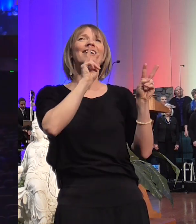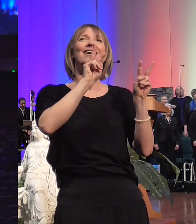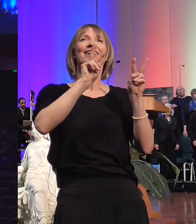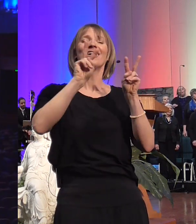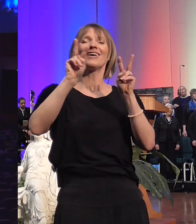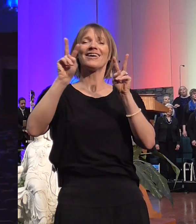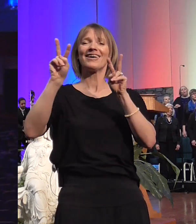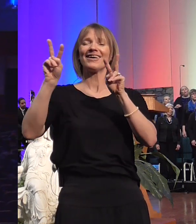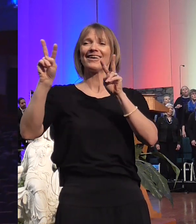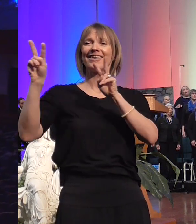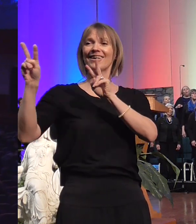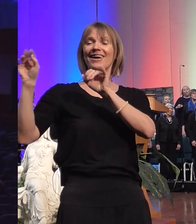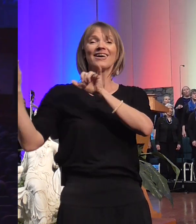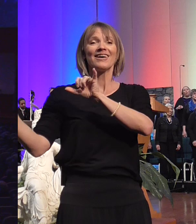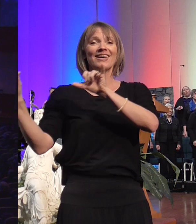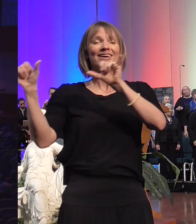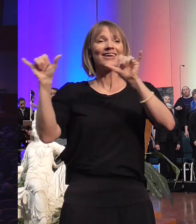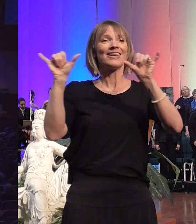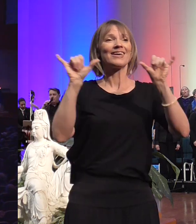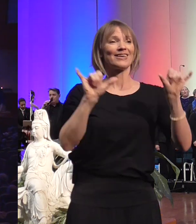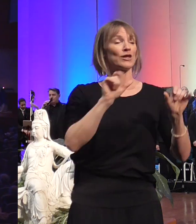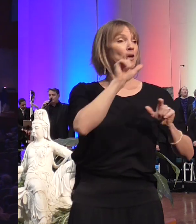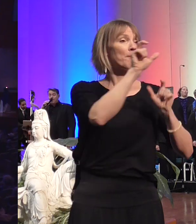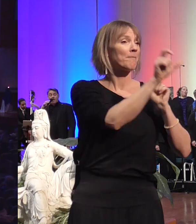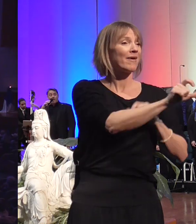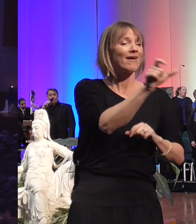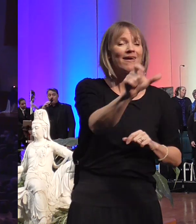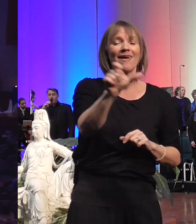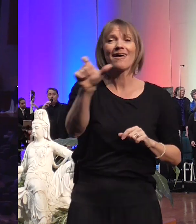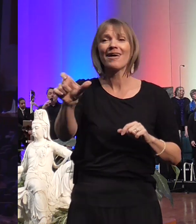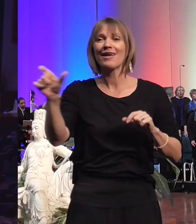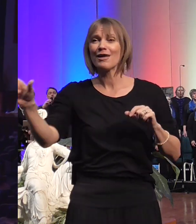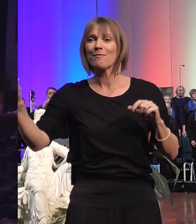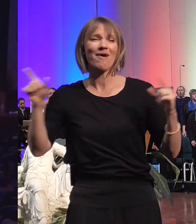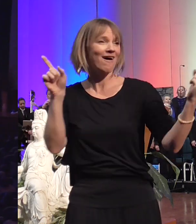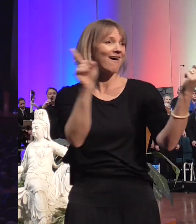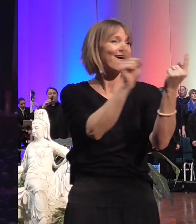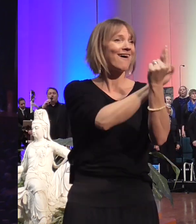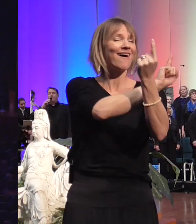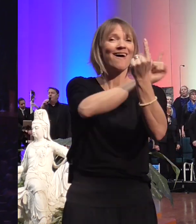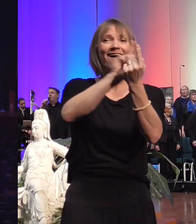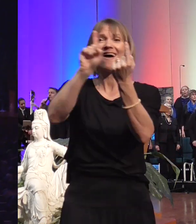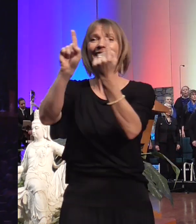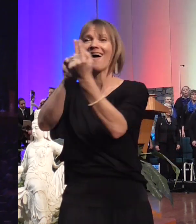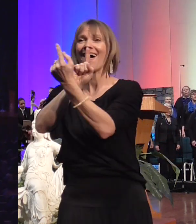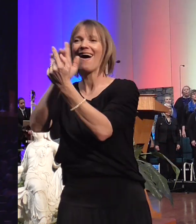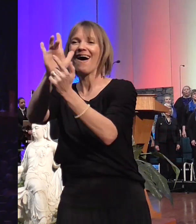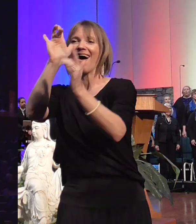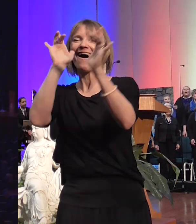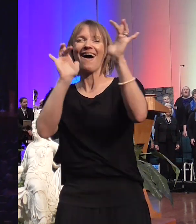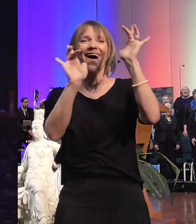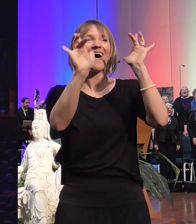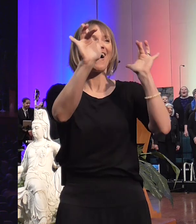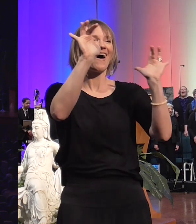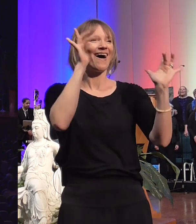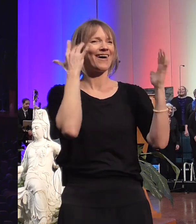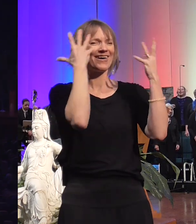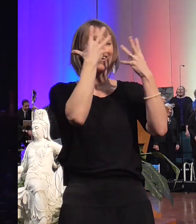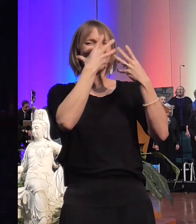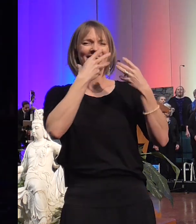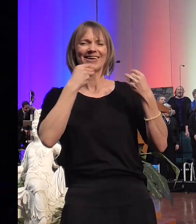are also on the faces of the people going by.